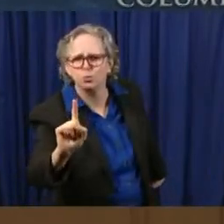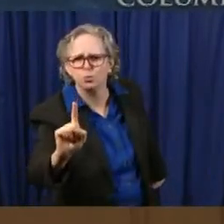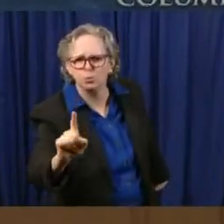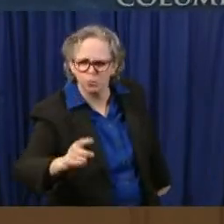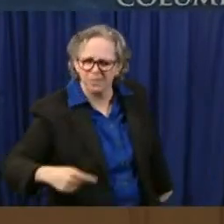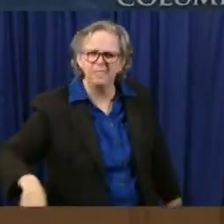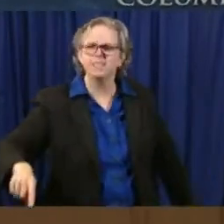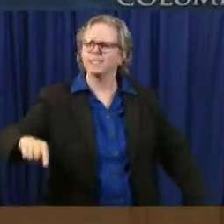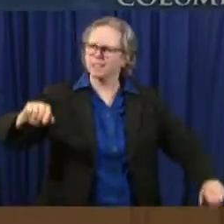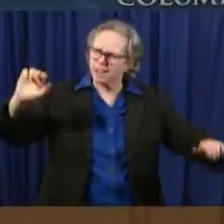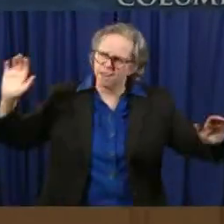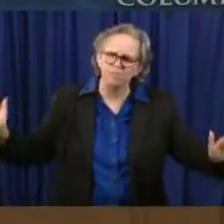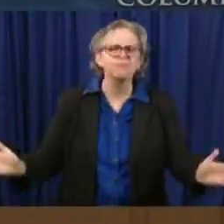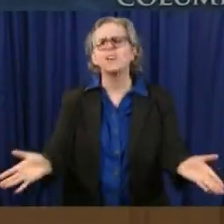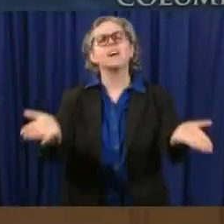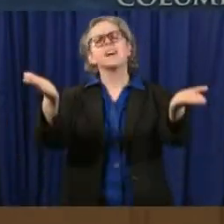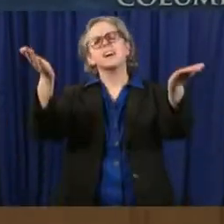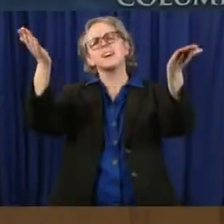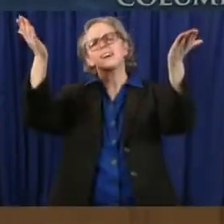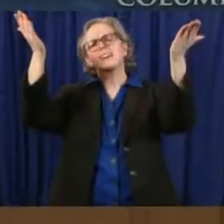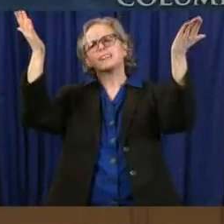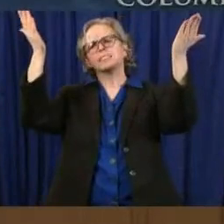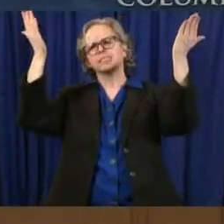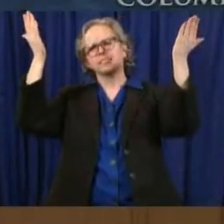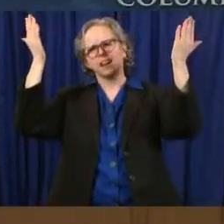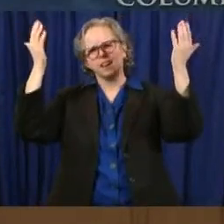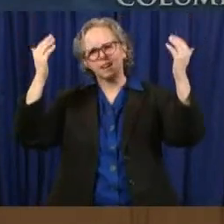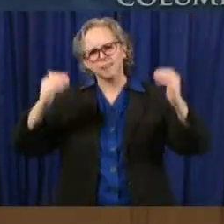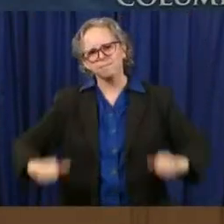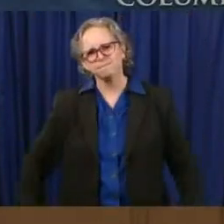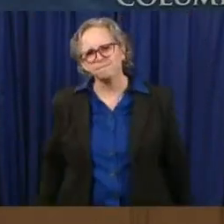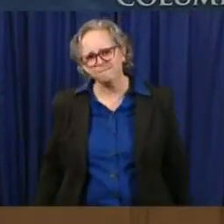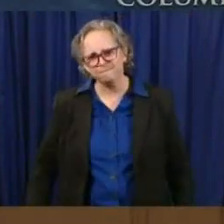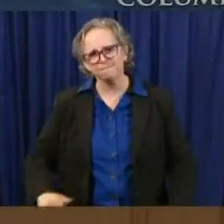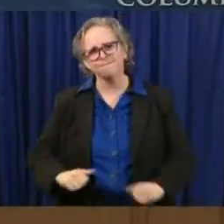And we gotta rise.